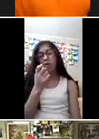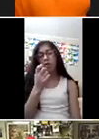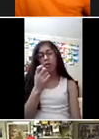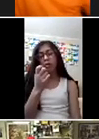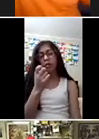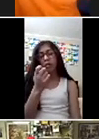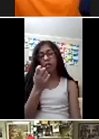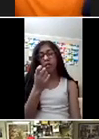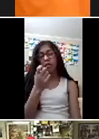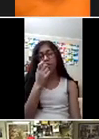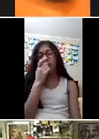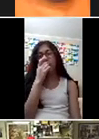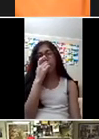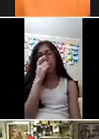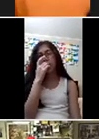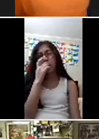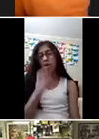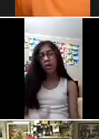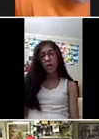Like maybe 20 last Sunday.